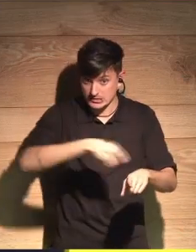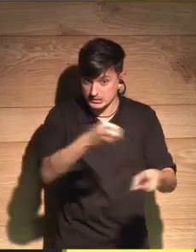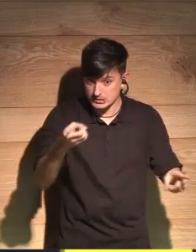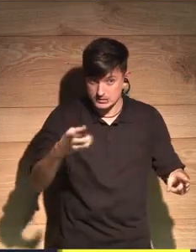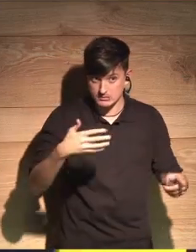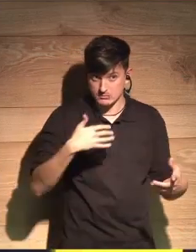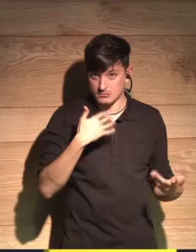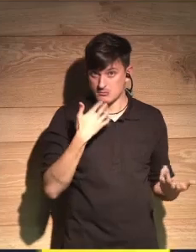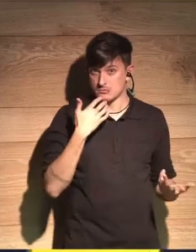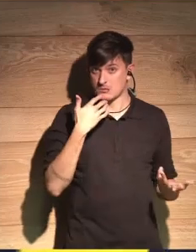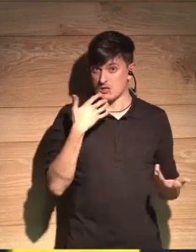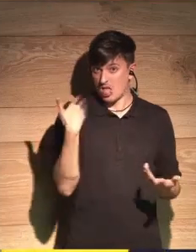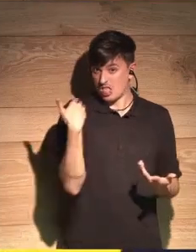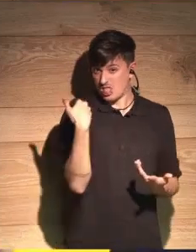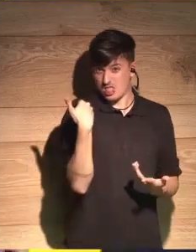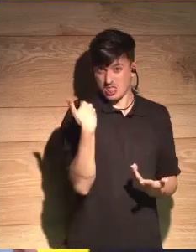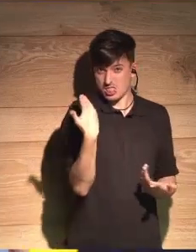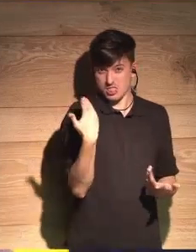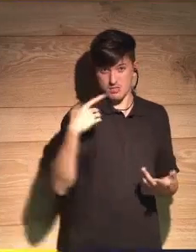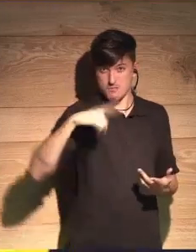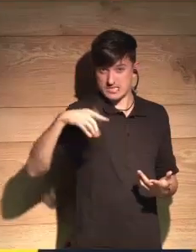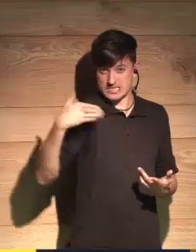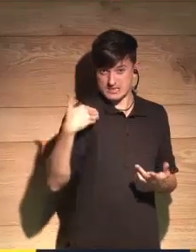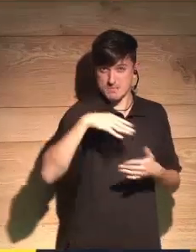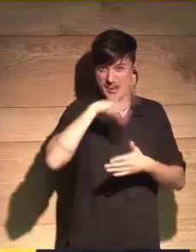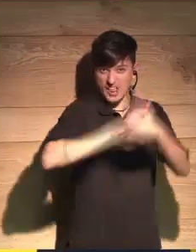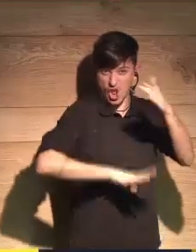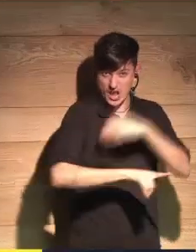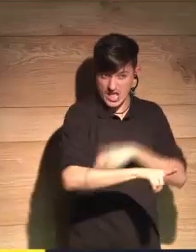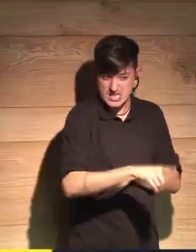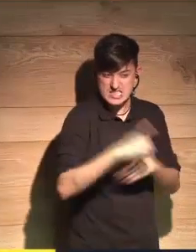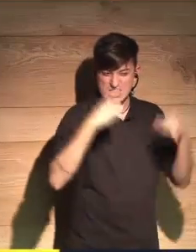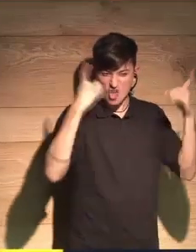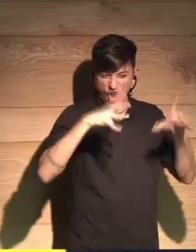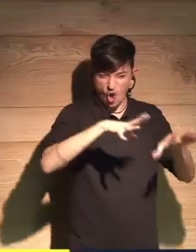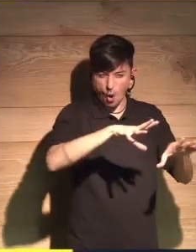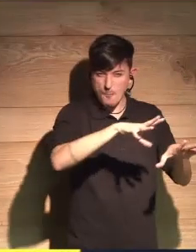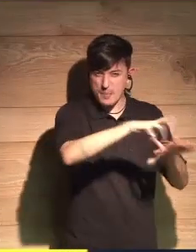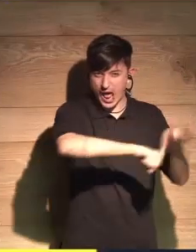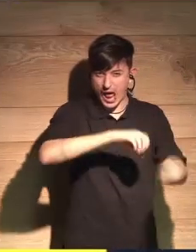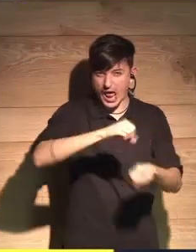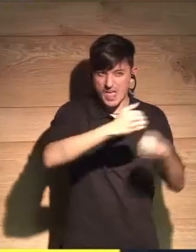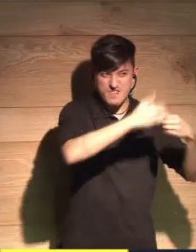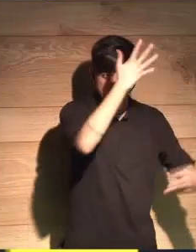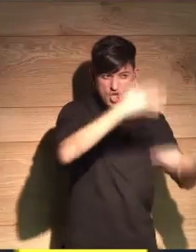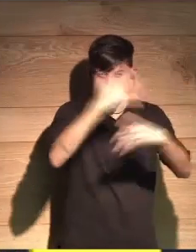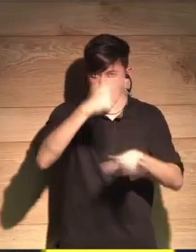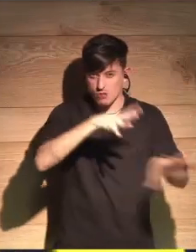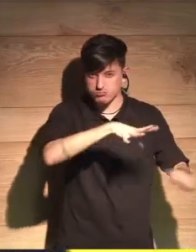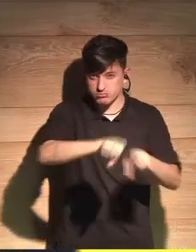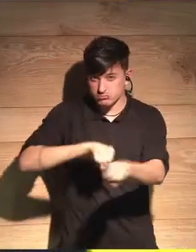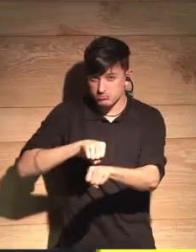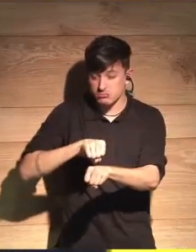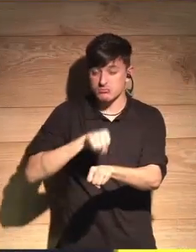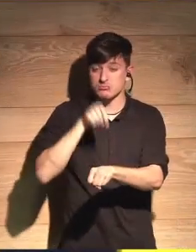you know about this, because that was a scandal some months ago in Barcelona. He tried to buy a series